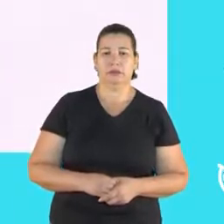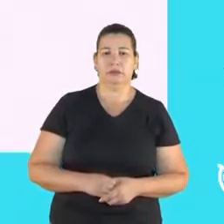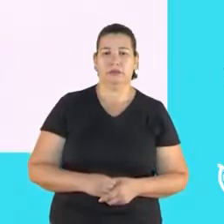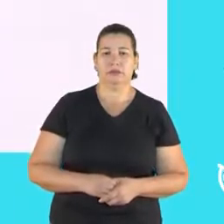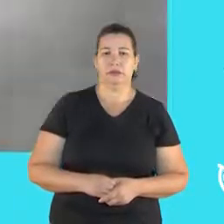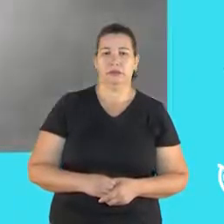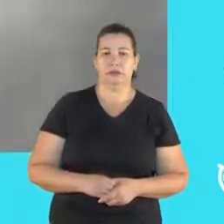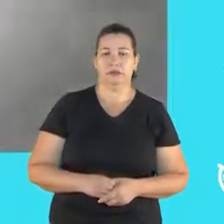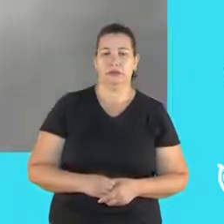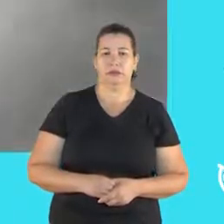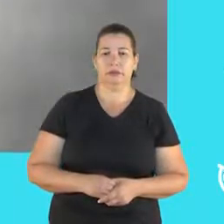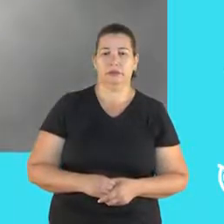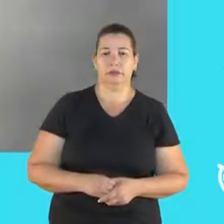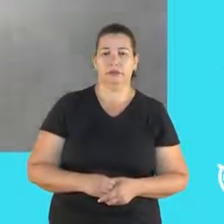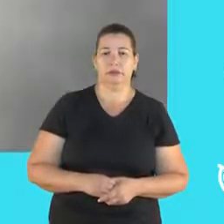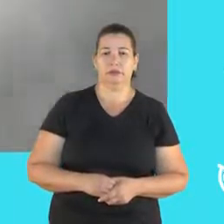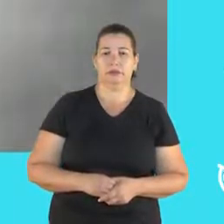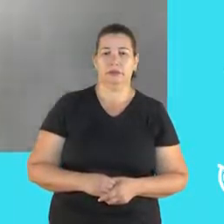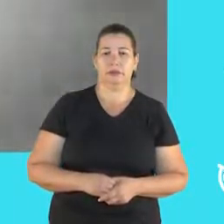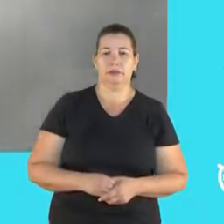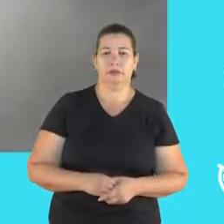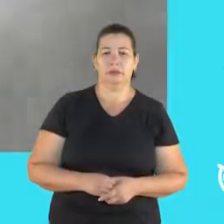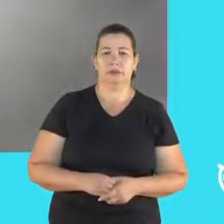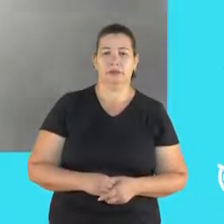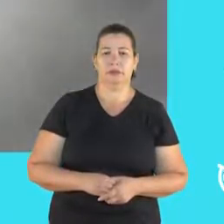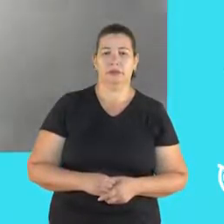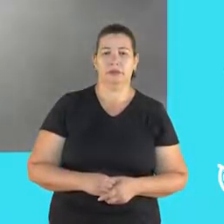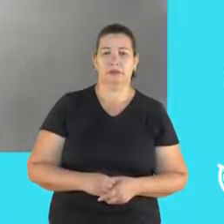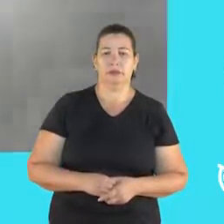various social factors. The primary function of the